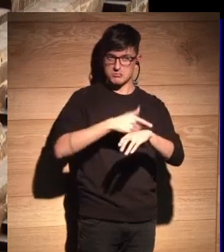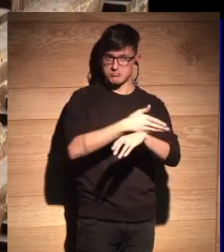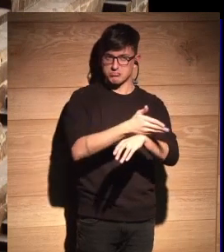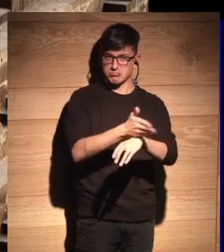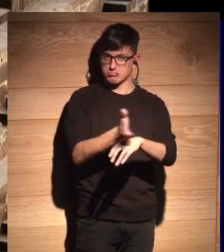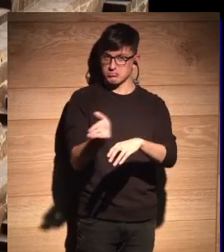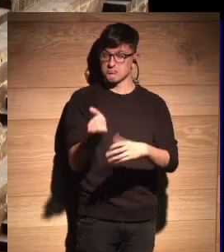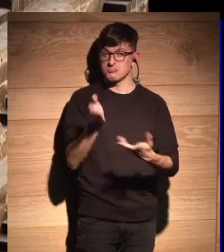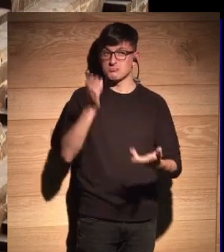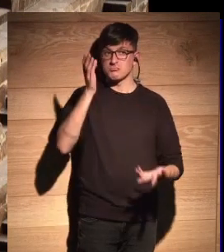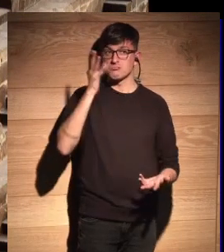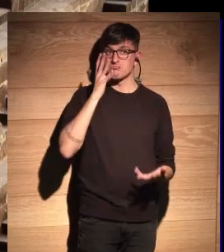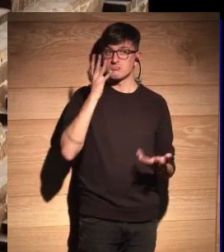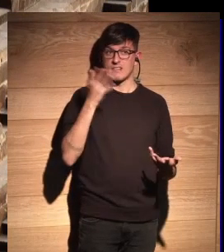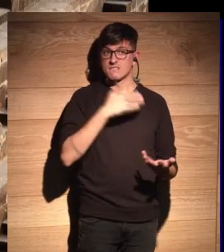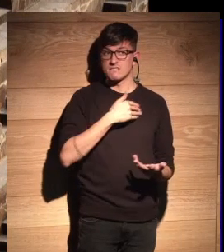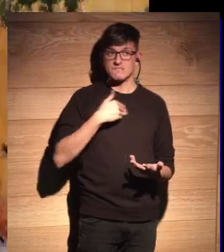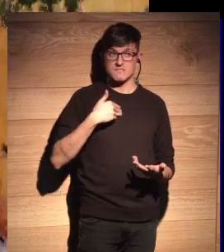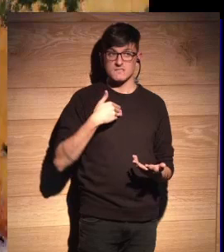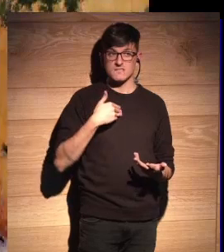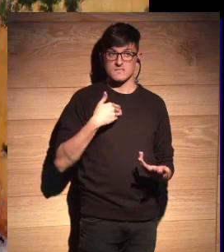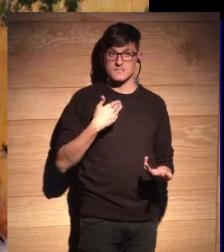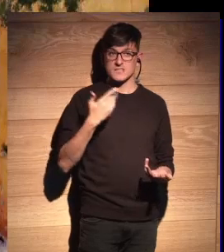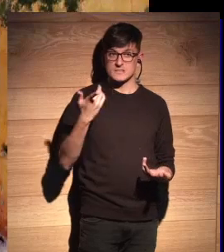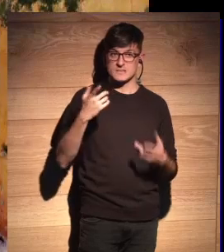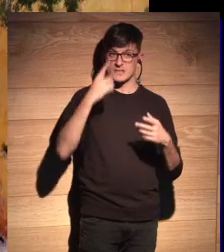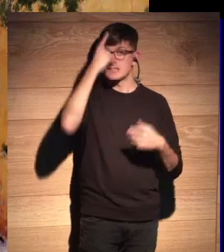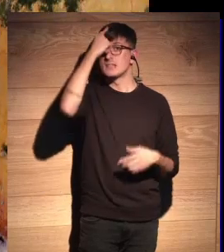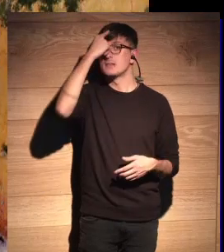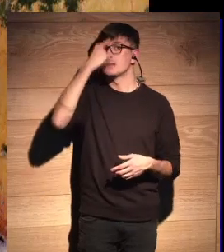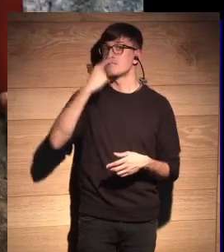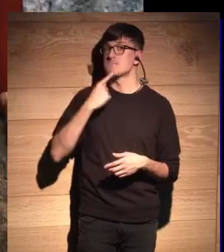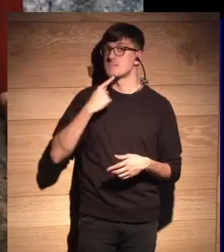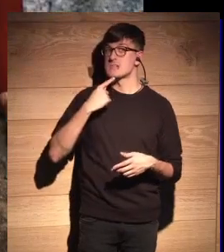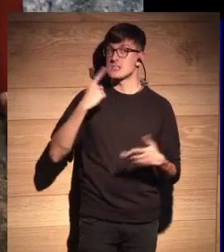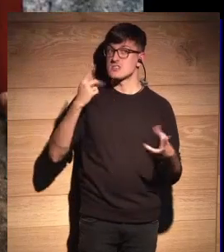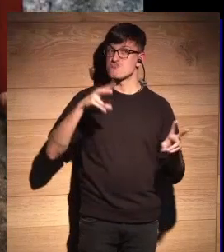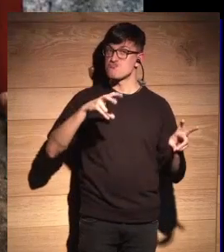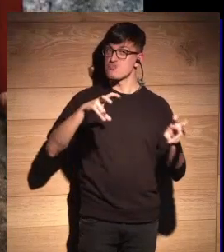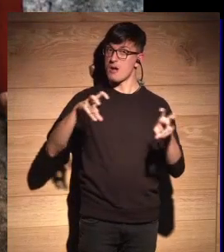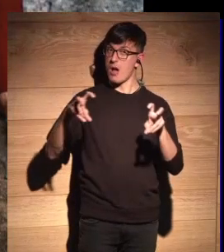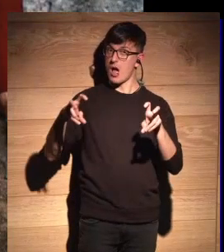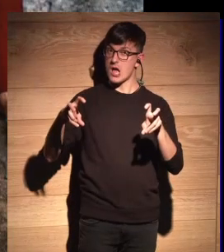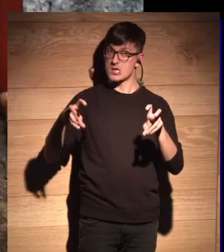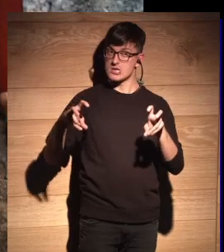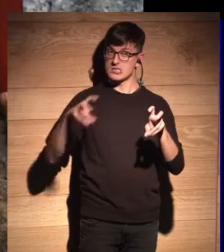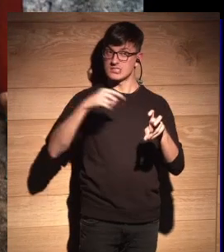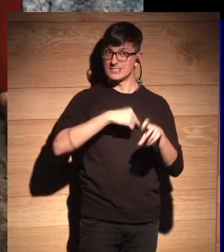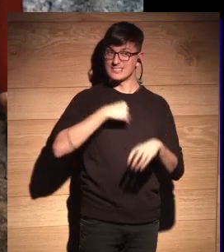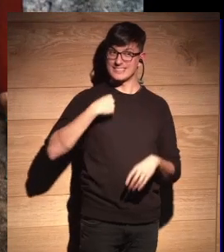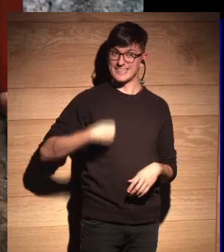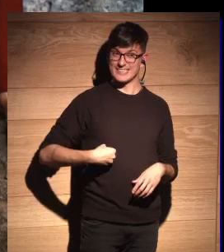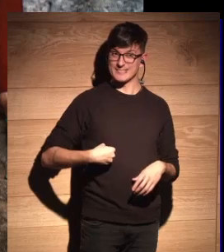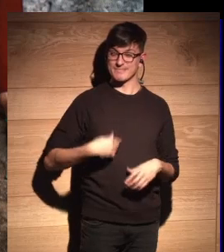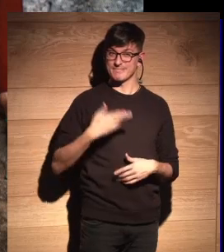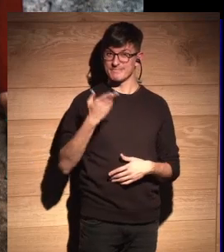Chinese brand new images never seen before with our wonderful new Leica